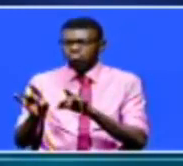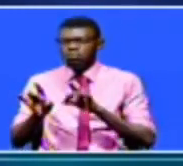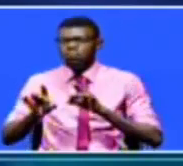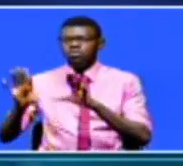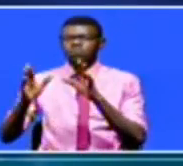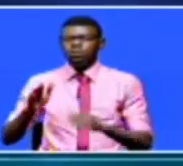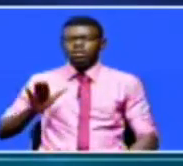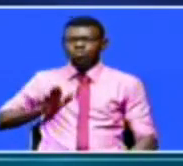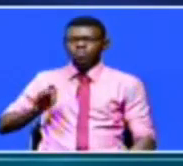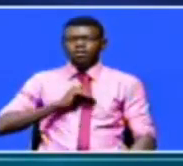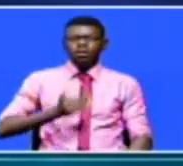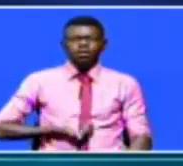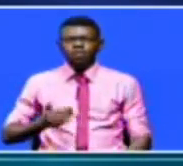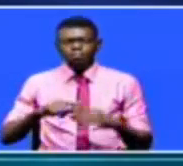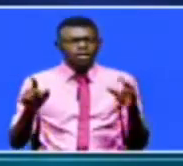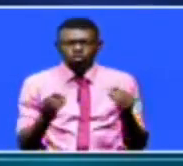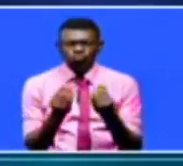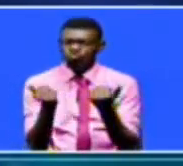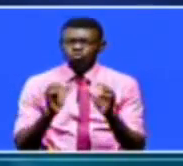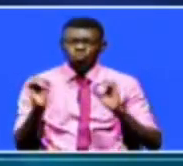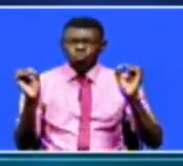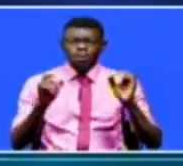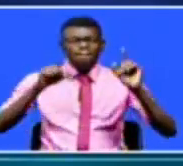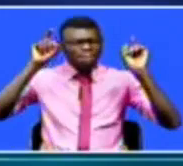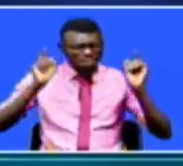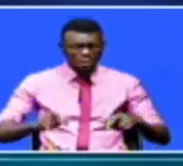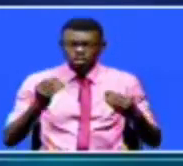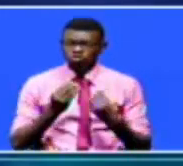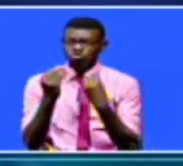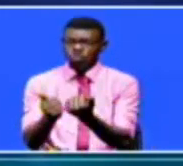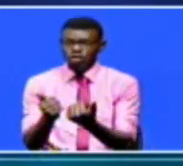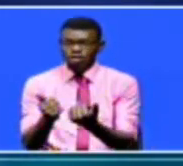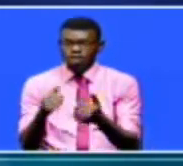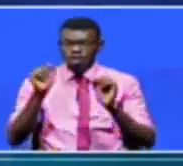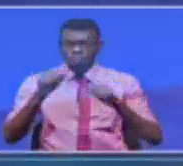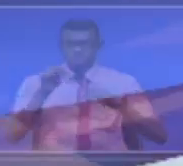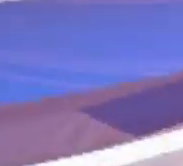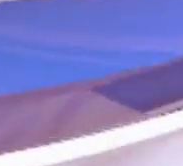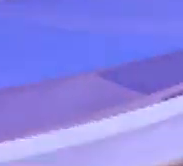solution. Can we get a solution to this? Even if we have to see them in their houses.